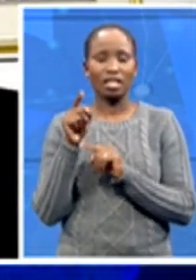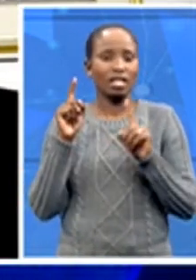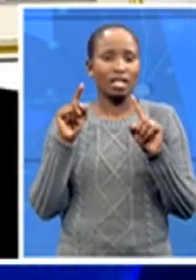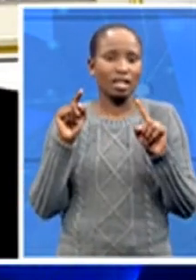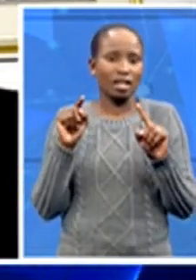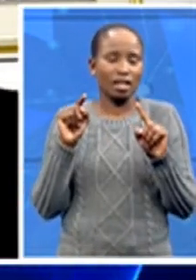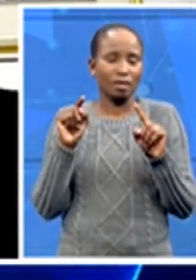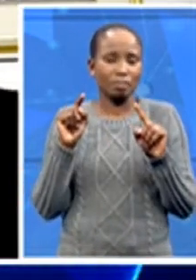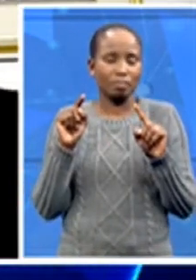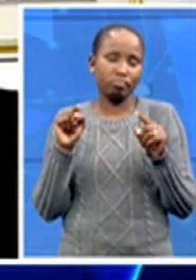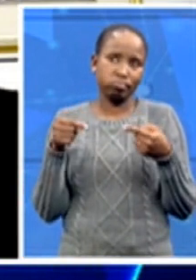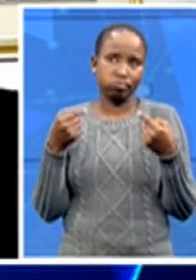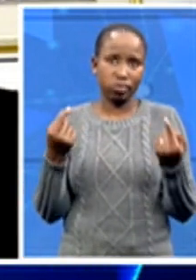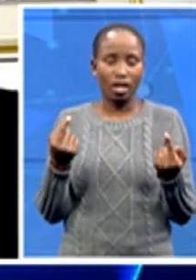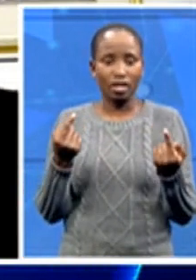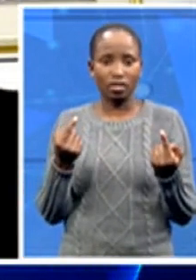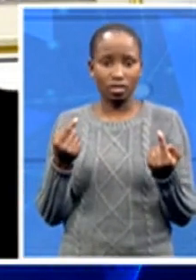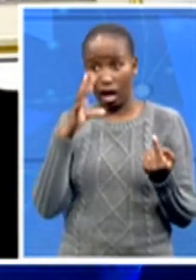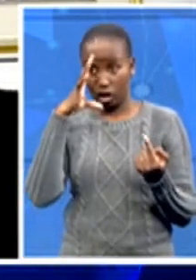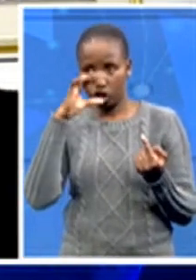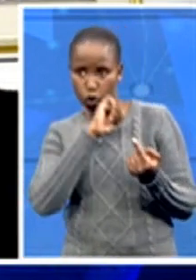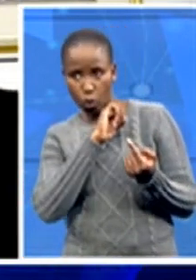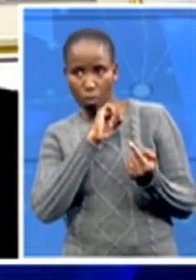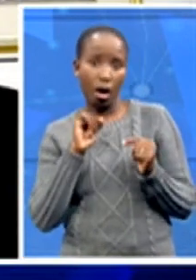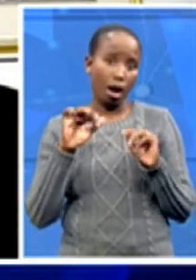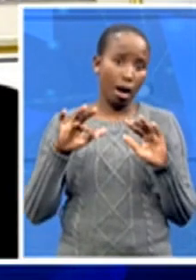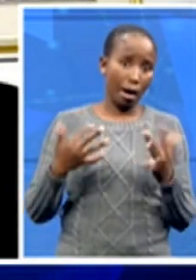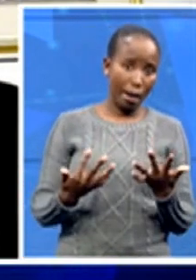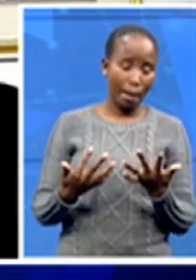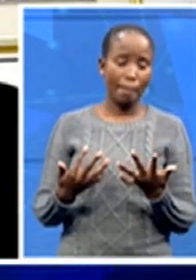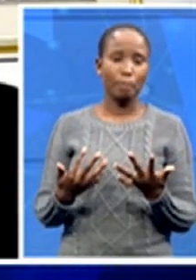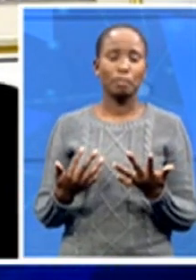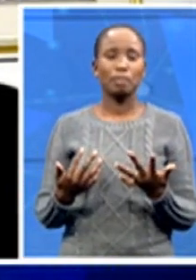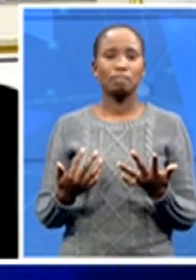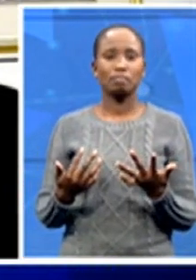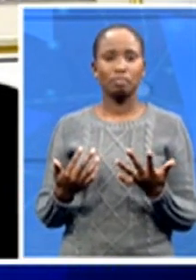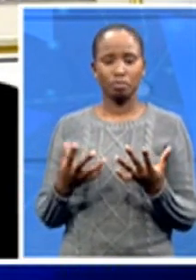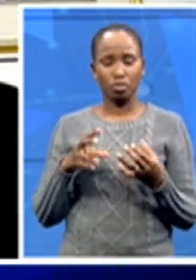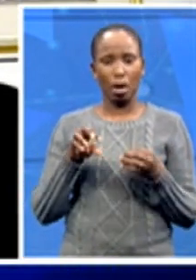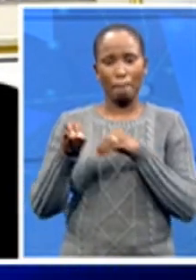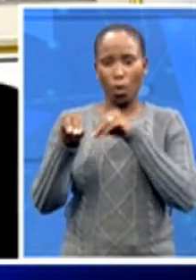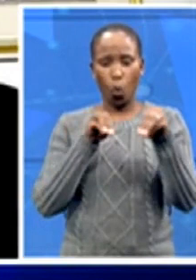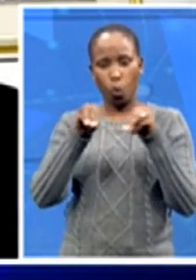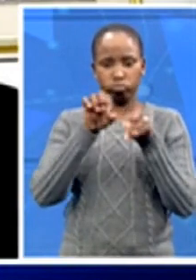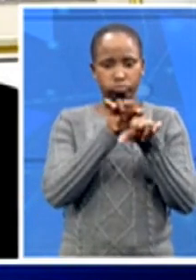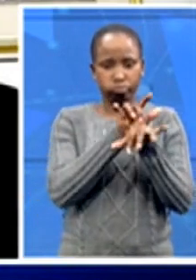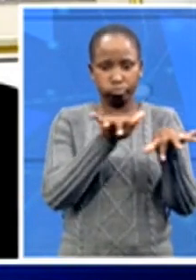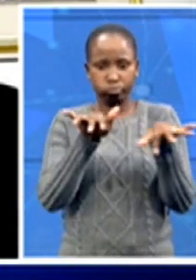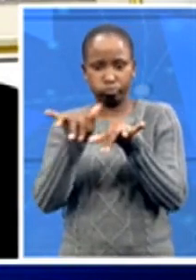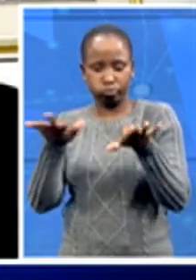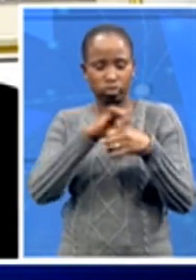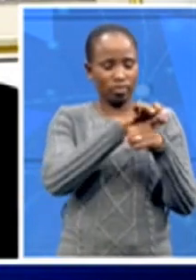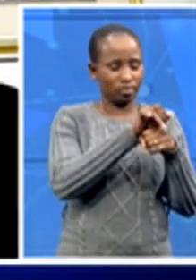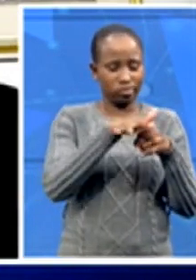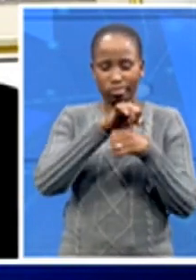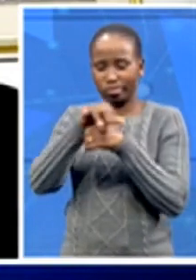predictions about the movement of these variants and COVID-19. Is this the